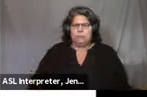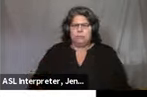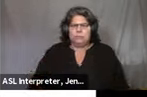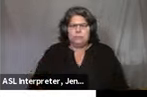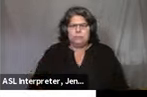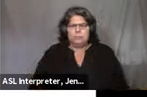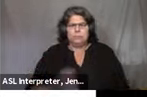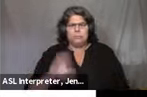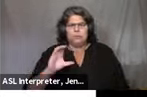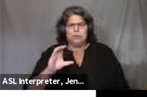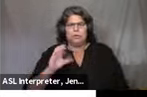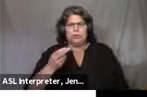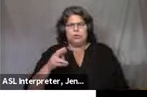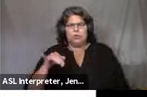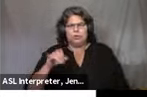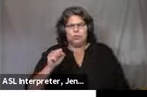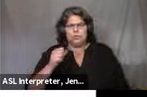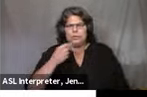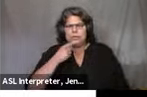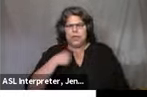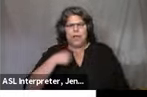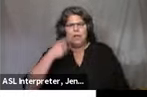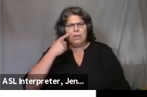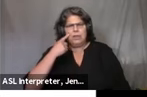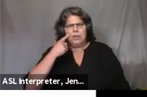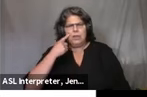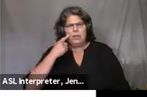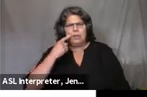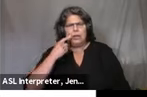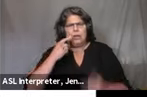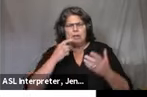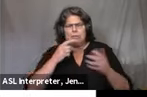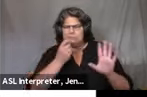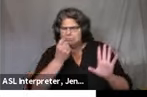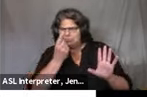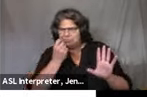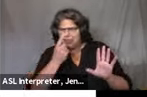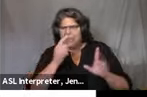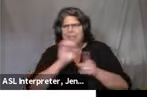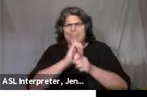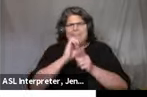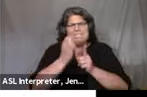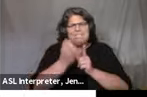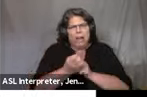I think I would address that comment with the understanding that the environmental document